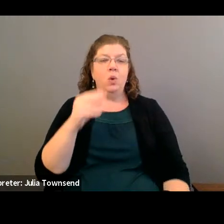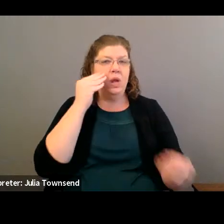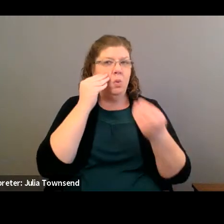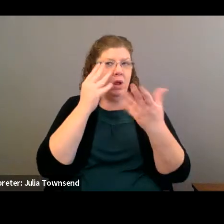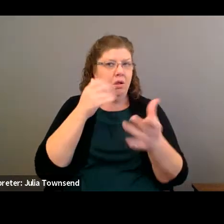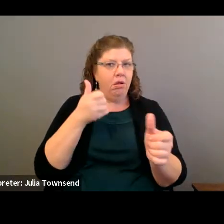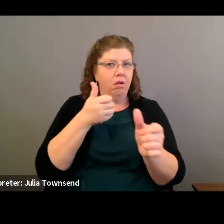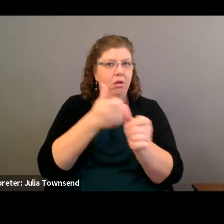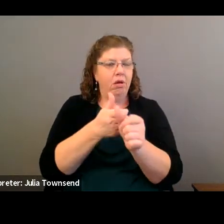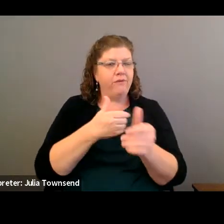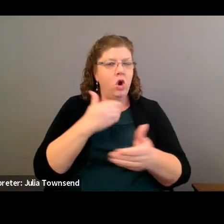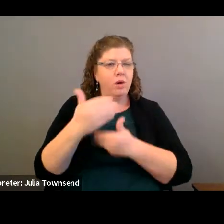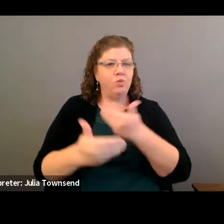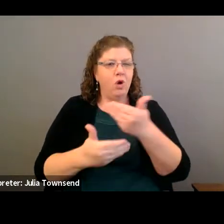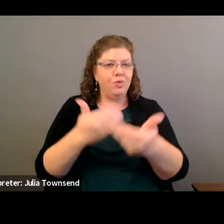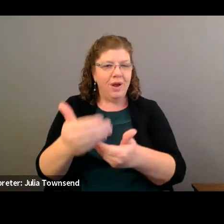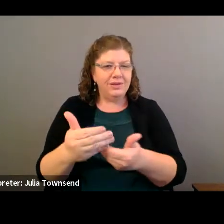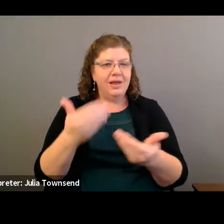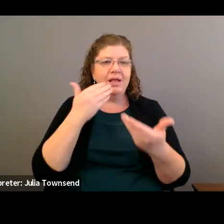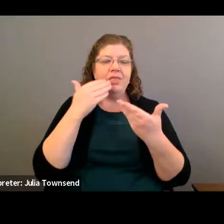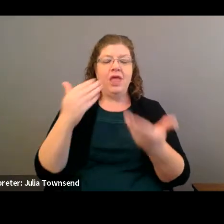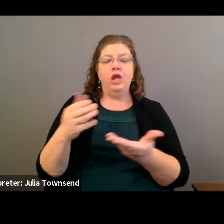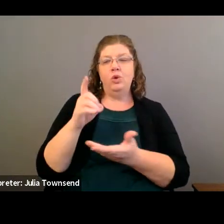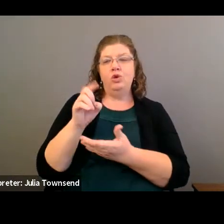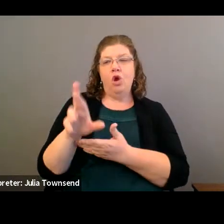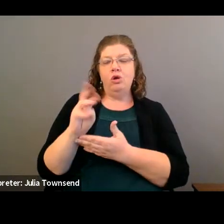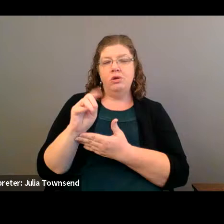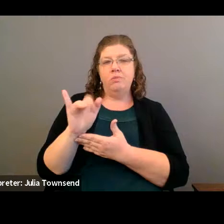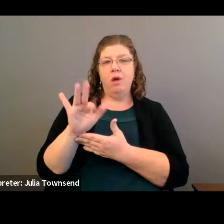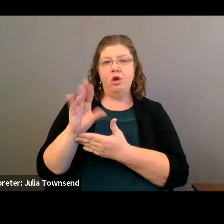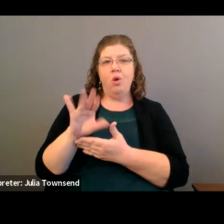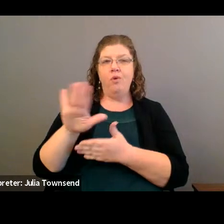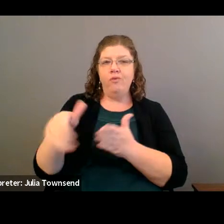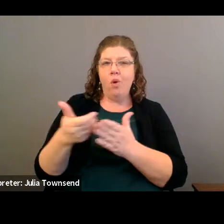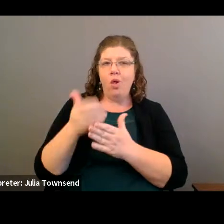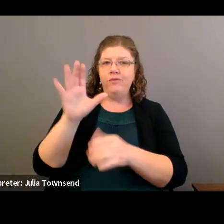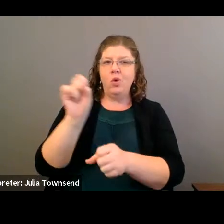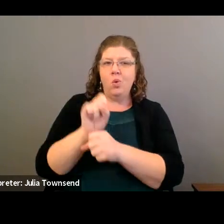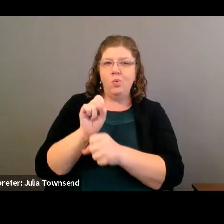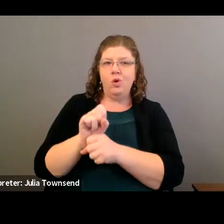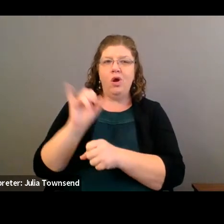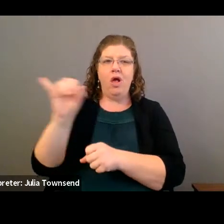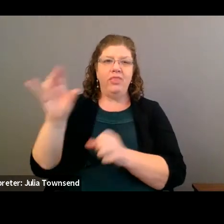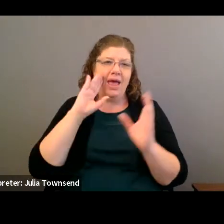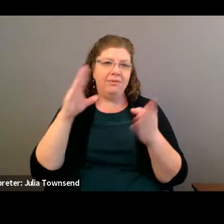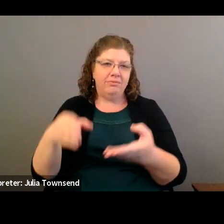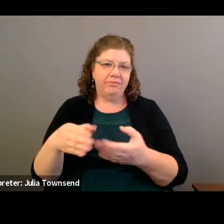of our progress. And thank you, Dr. Maldonado, for all your work on behalf of that as well.